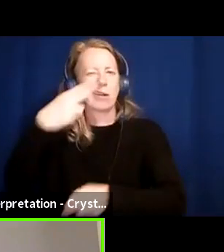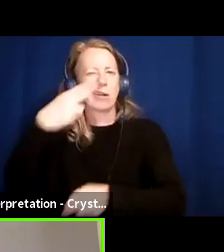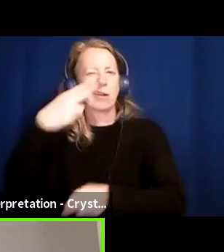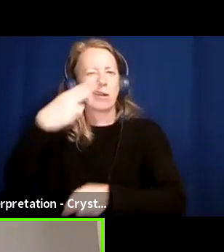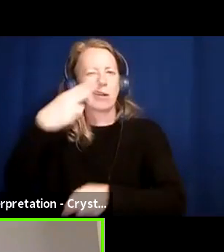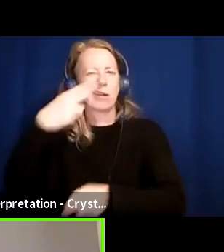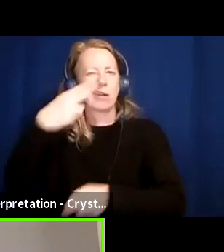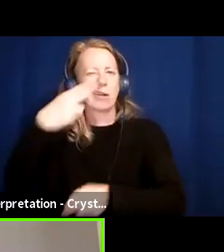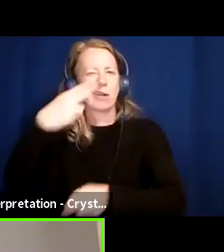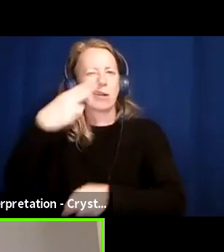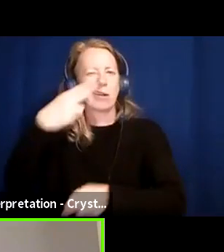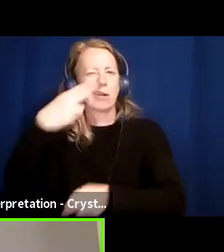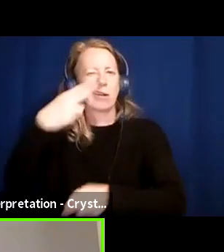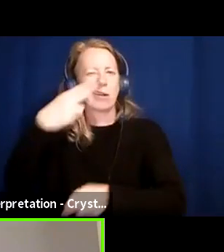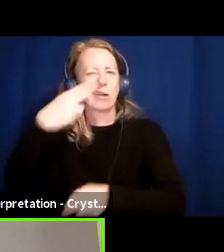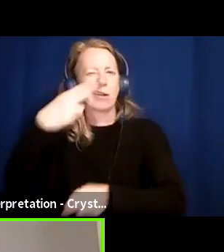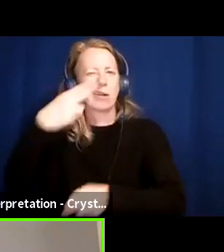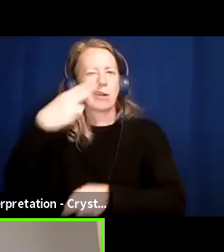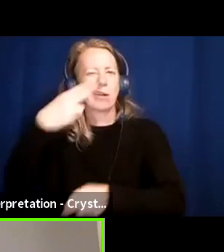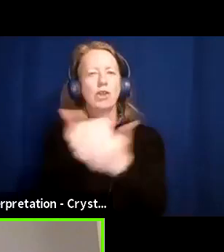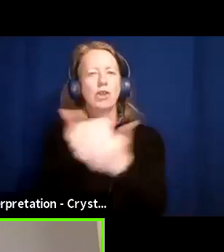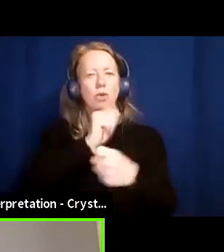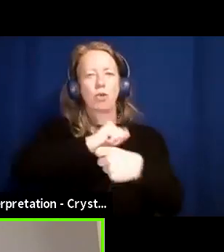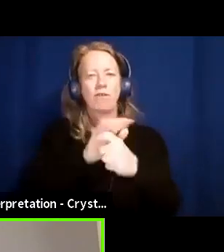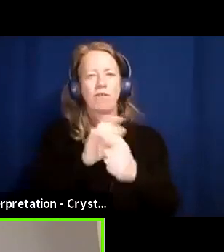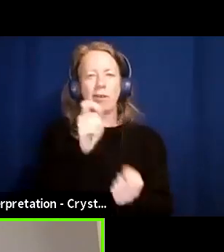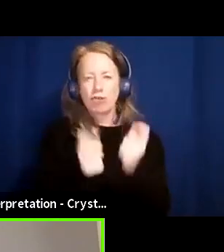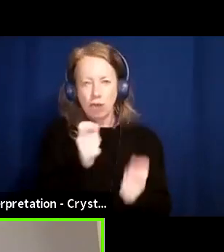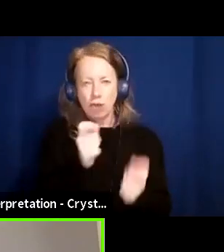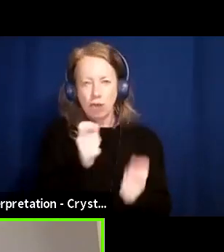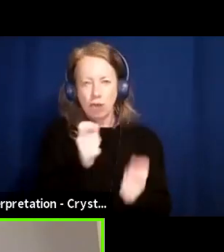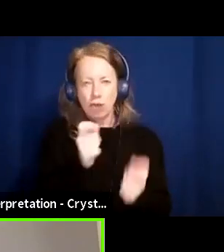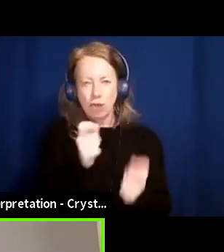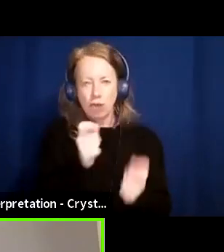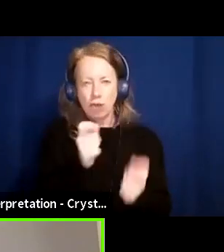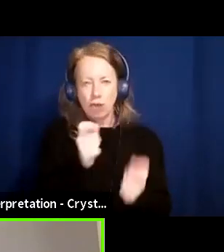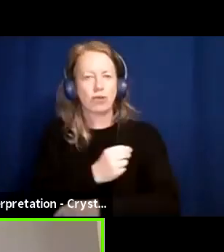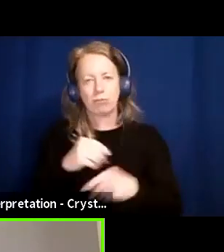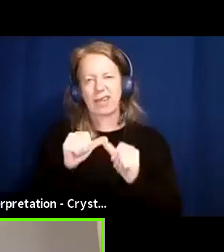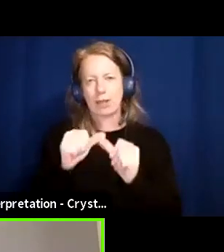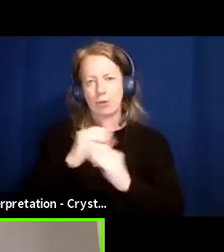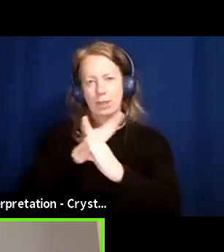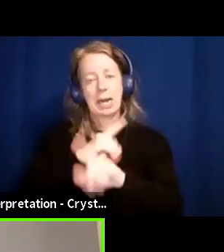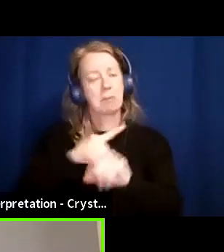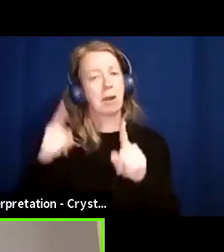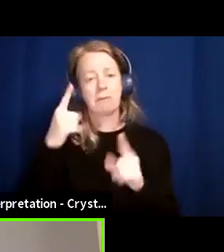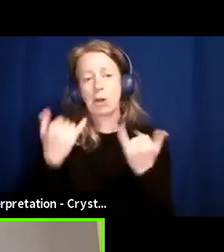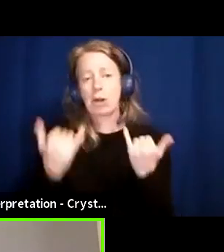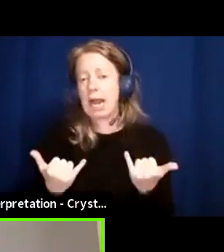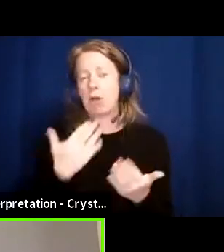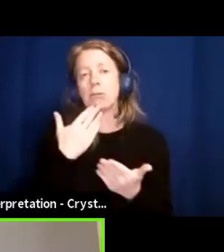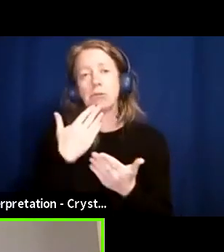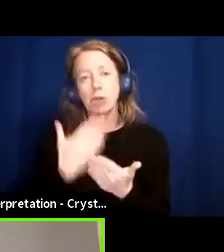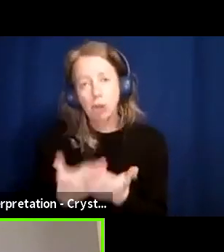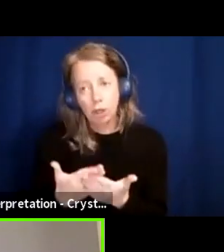that there is some effectiveness, good effectiveness against the variants that have been identified.